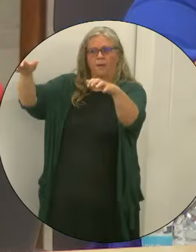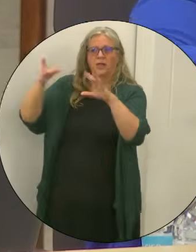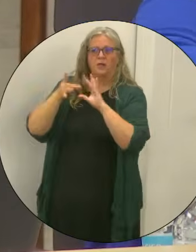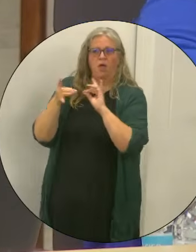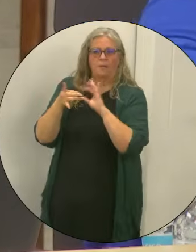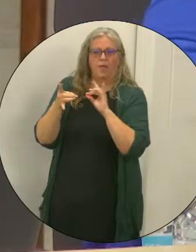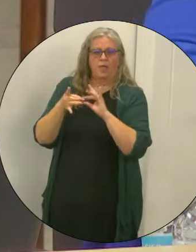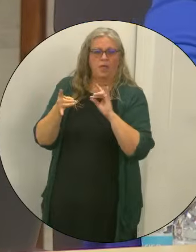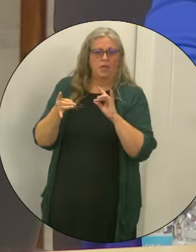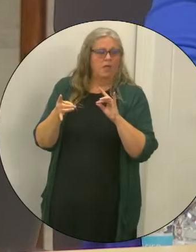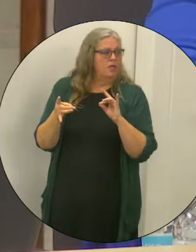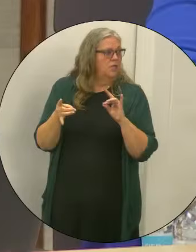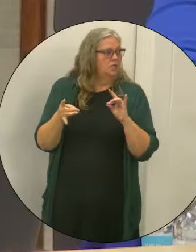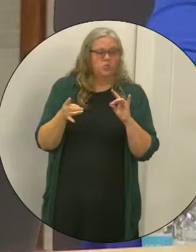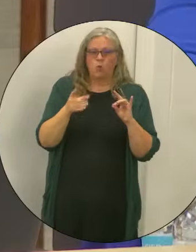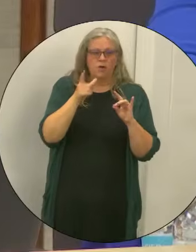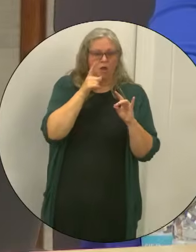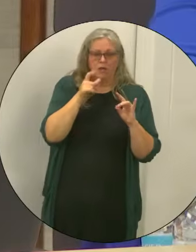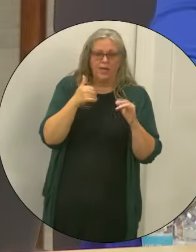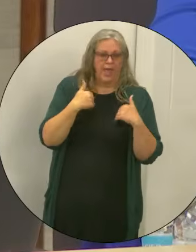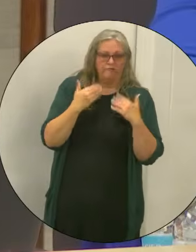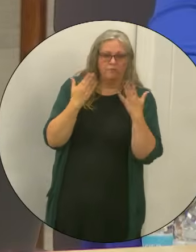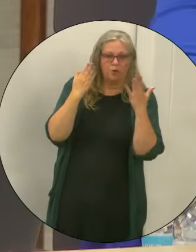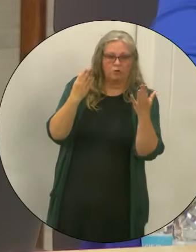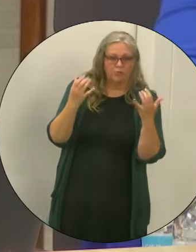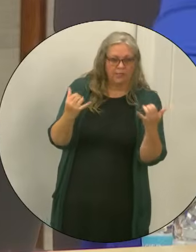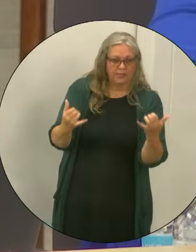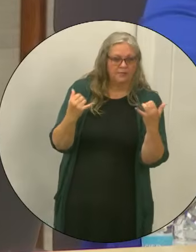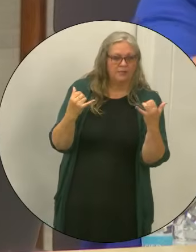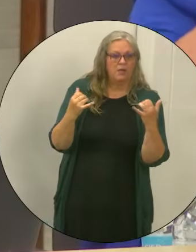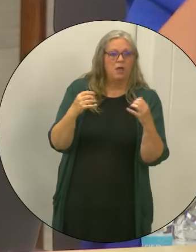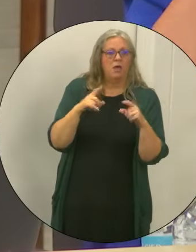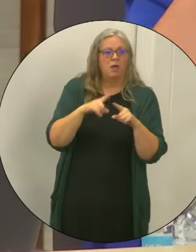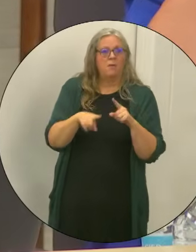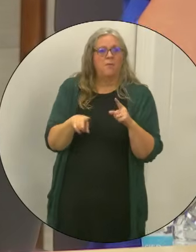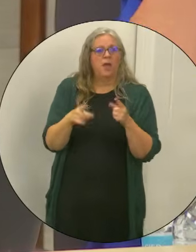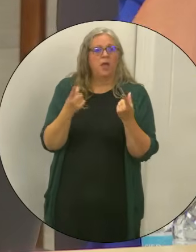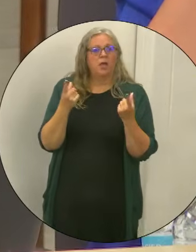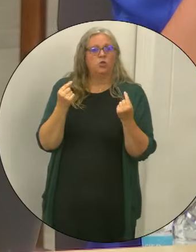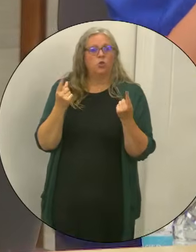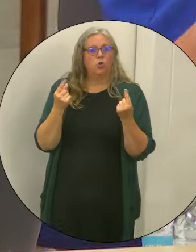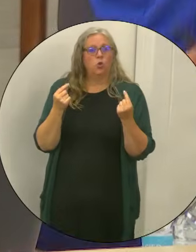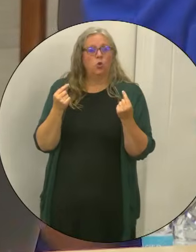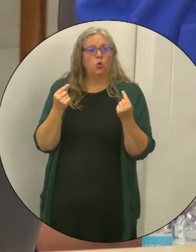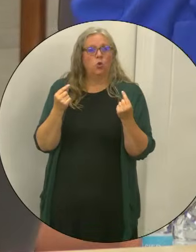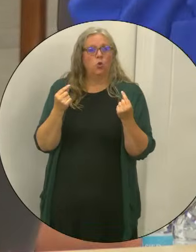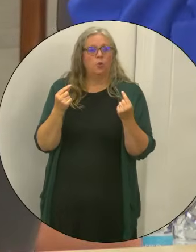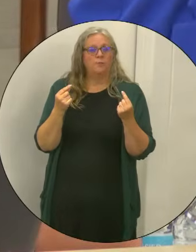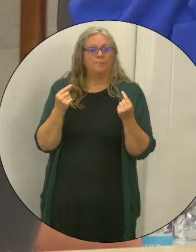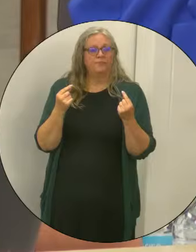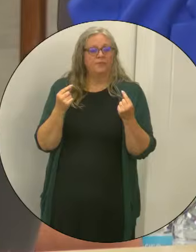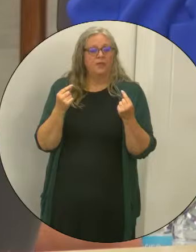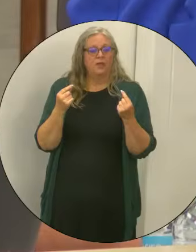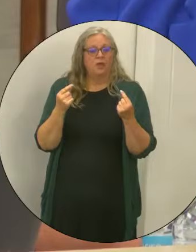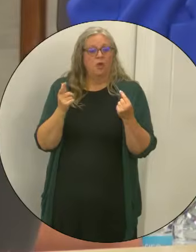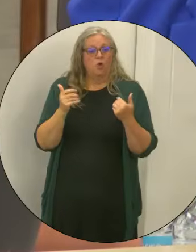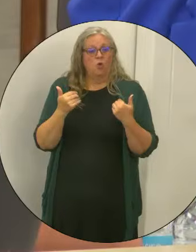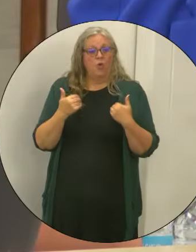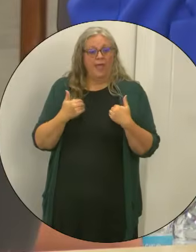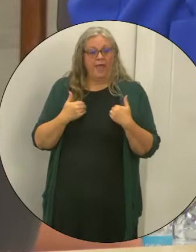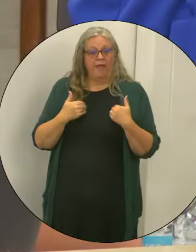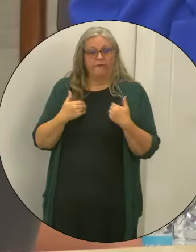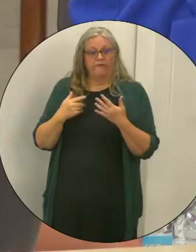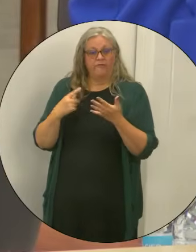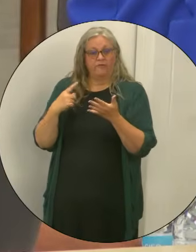so we won't entertain motions right away. But the way that we're going to do this, just so you're aware, after we have our